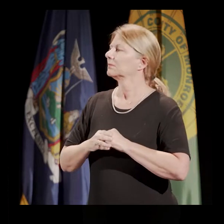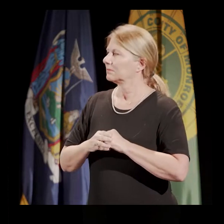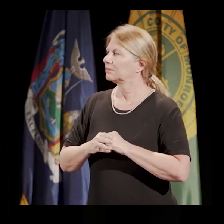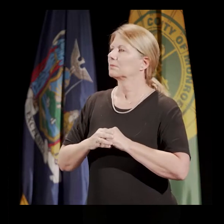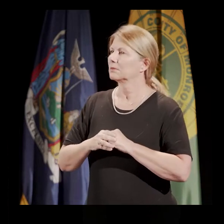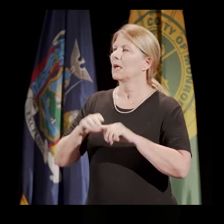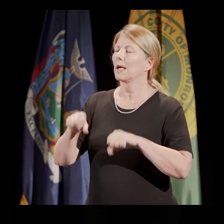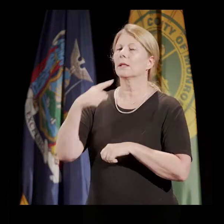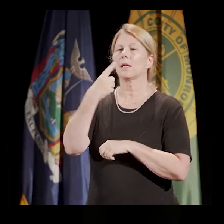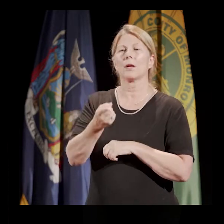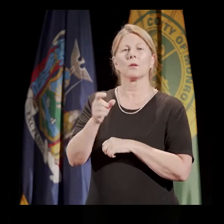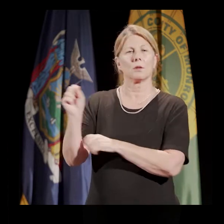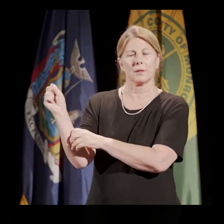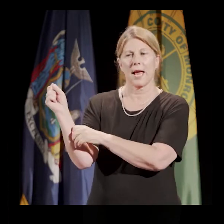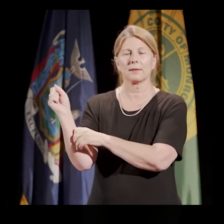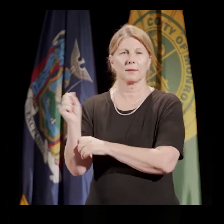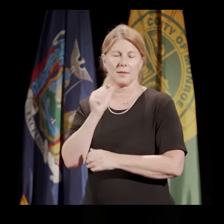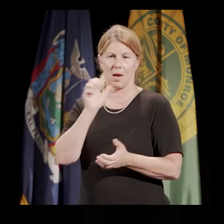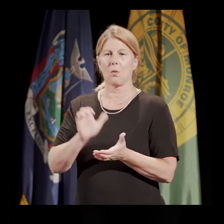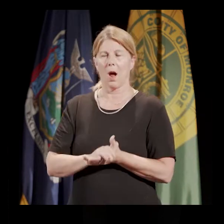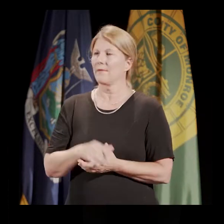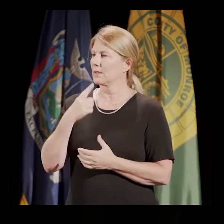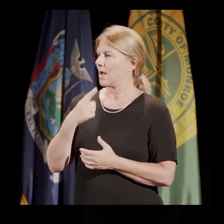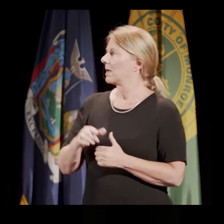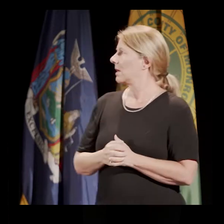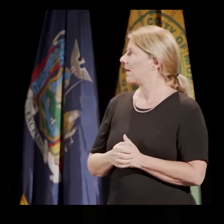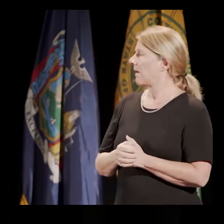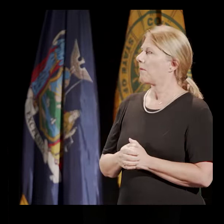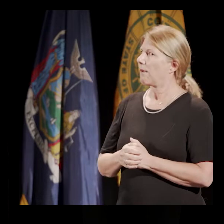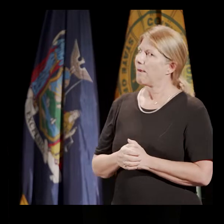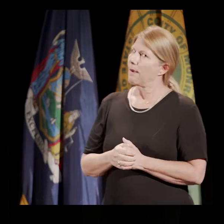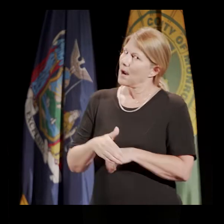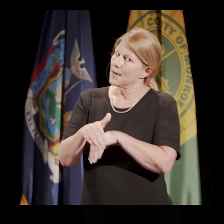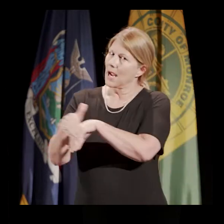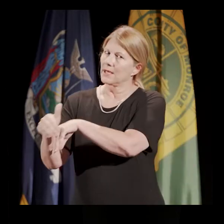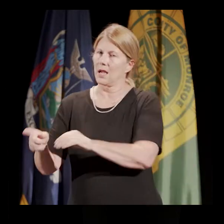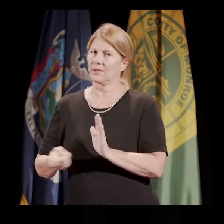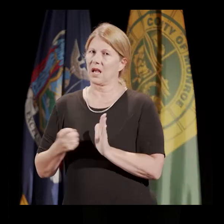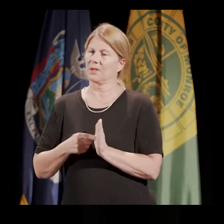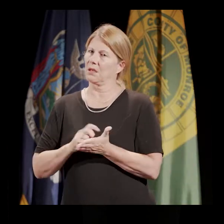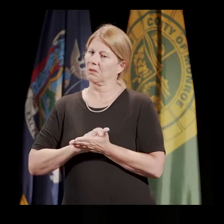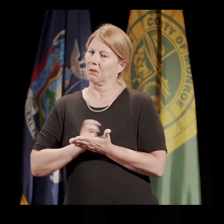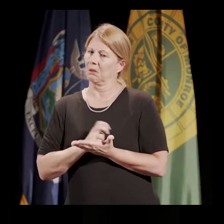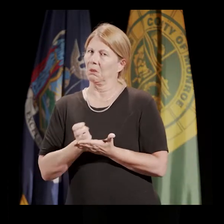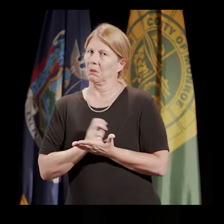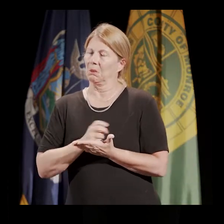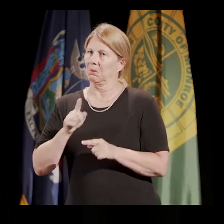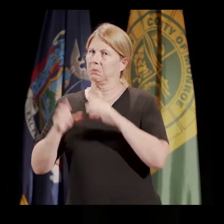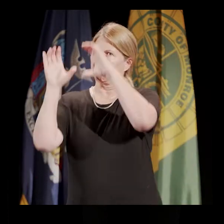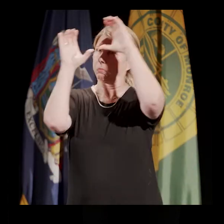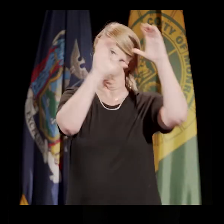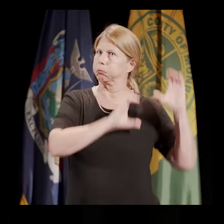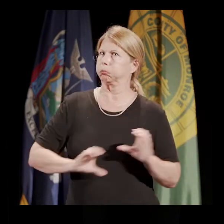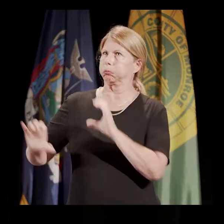can tell you, yes, as my wife can attest to, I've had my share of sleepless nights and unexpected setbacks. And I can